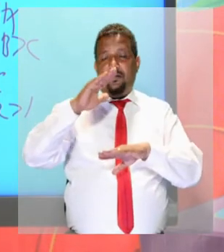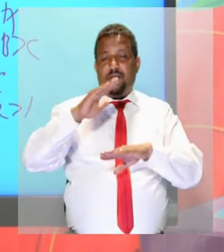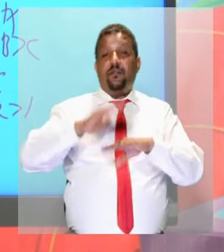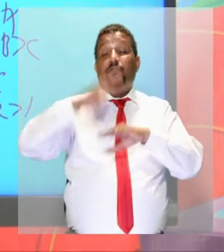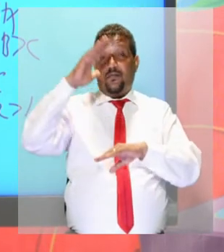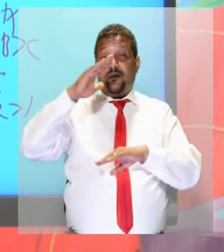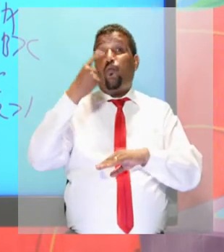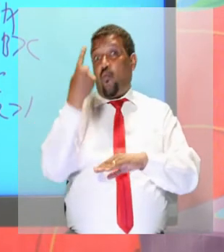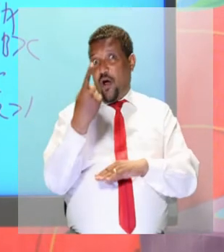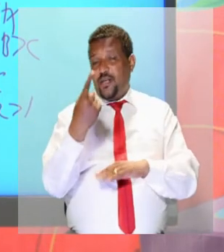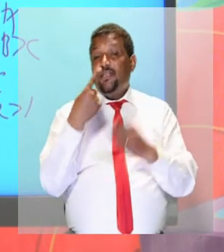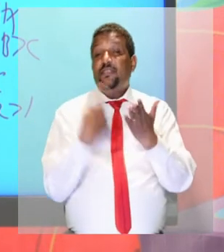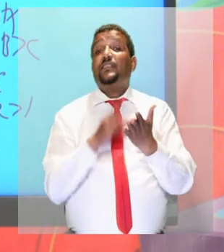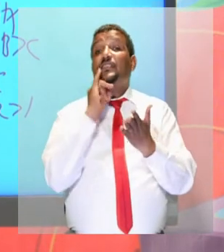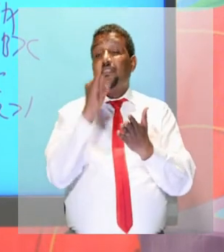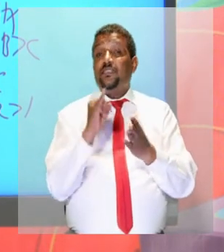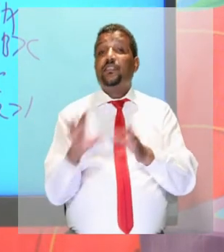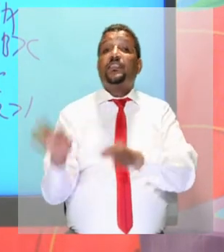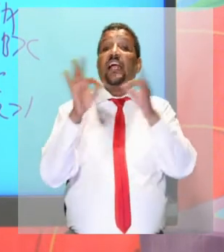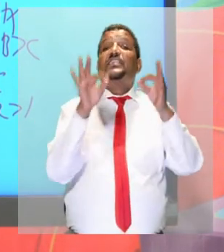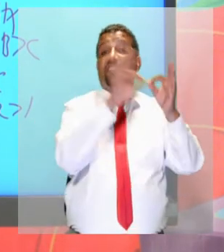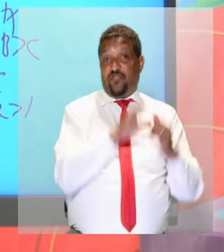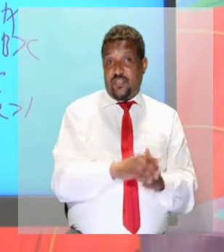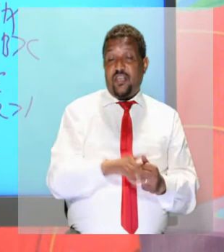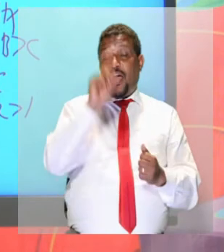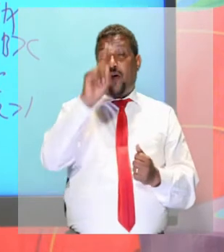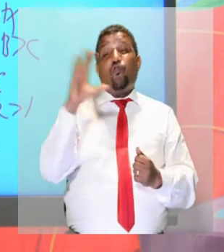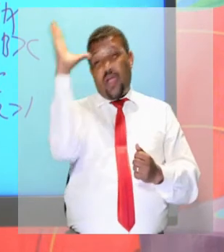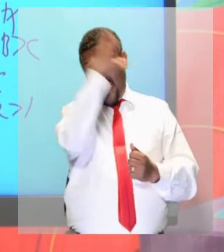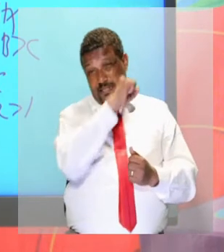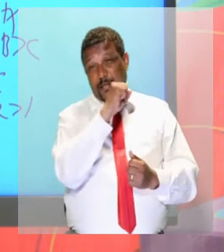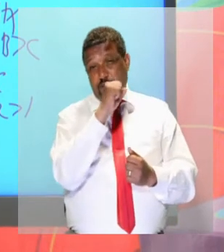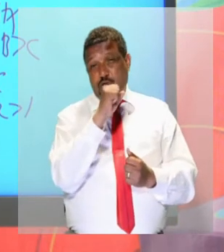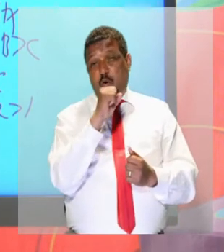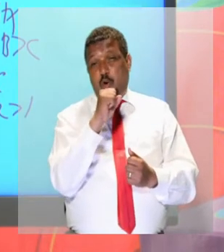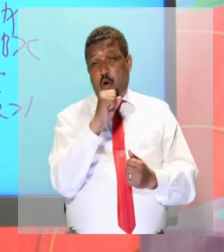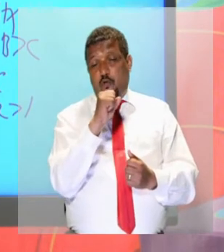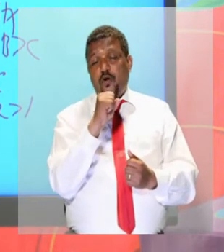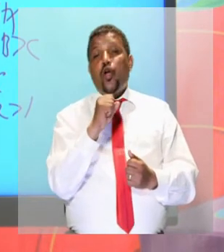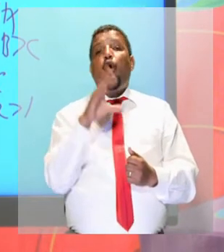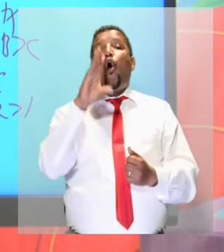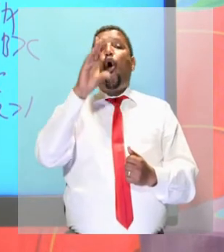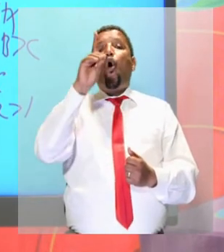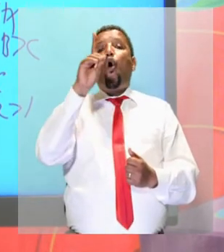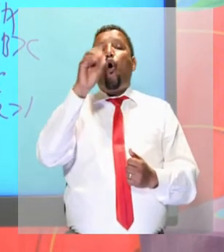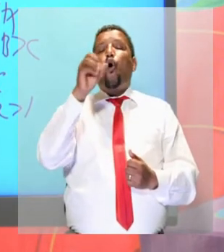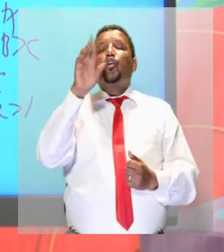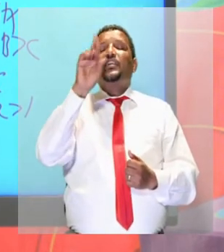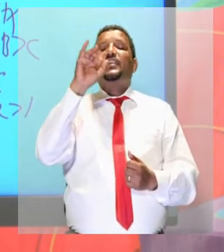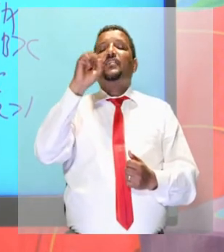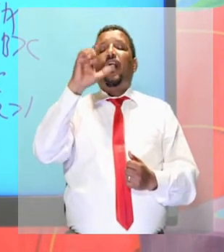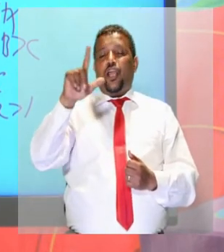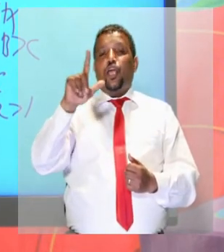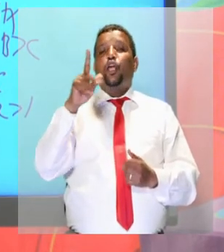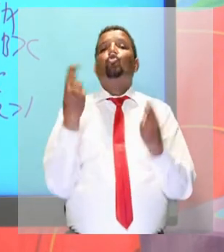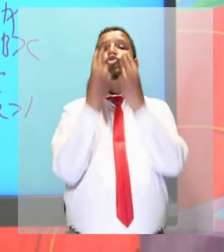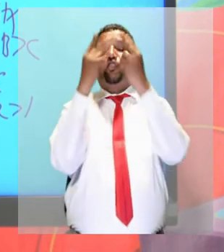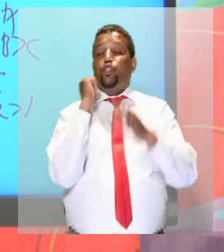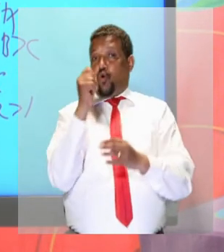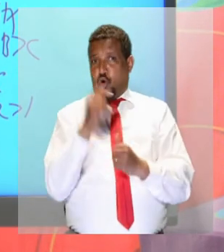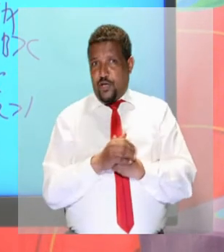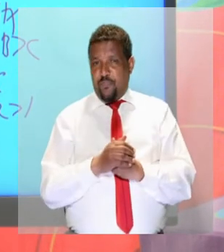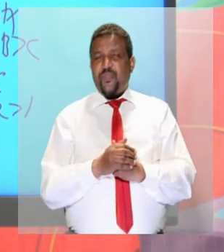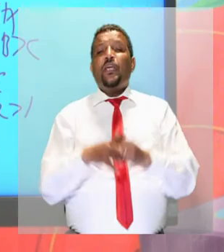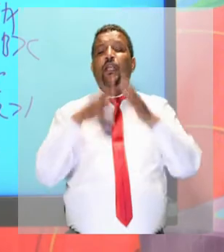greater than 1. This is transitivity, one of the assumptions of the ordinal utility theory. And during